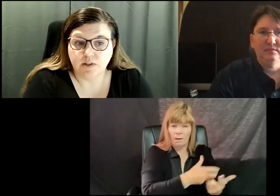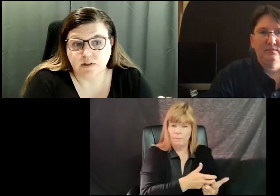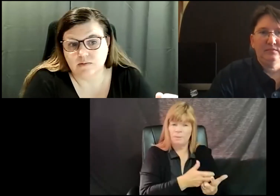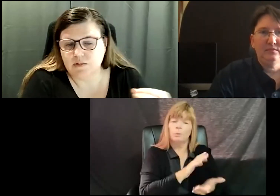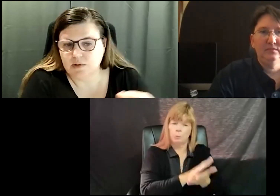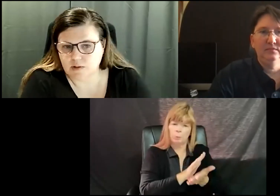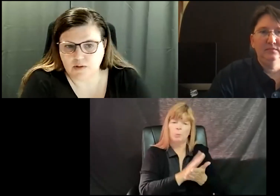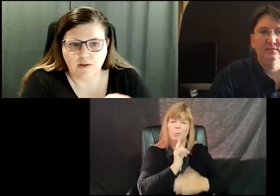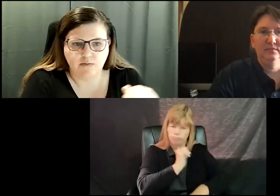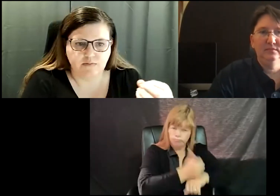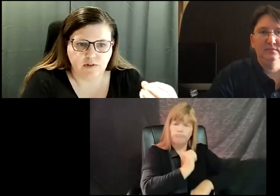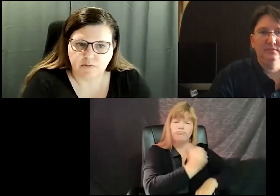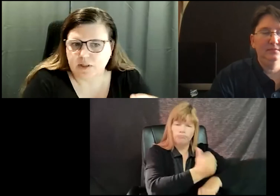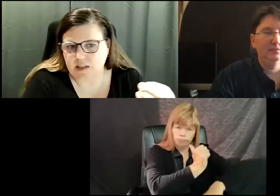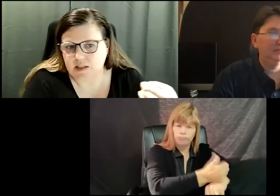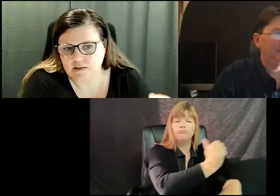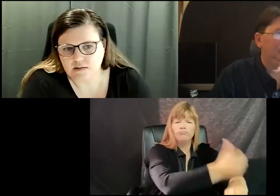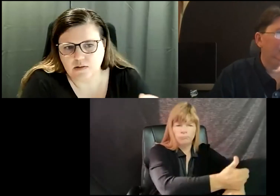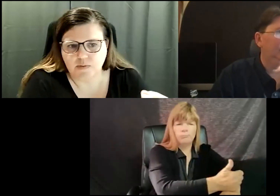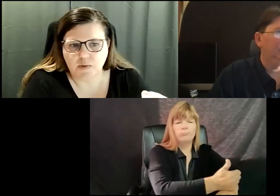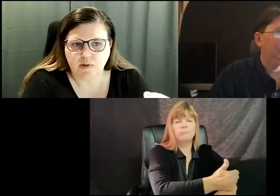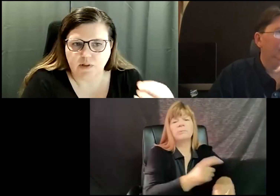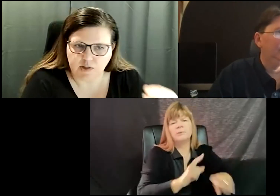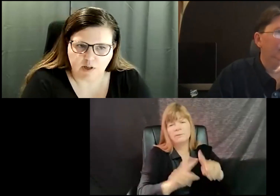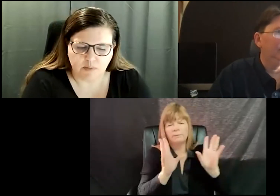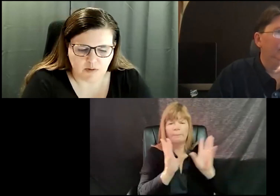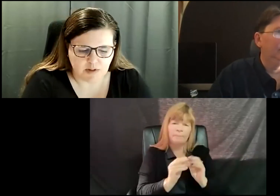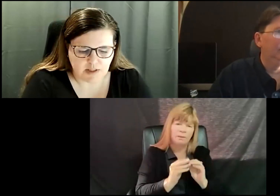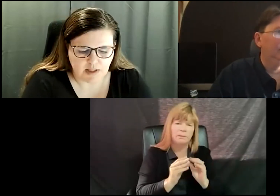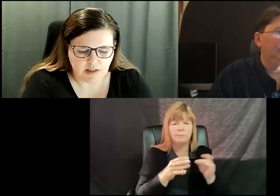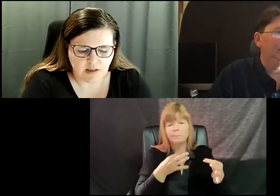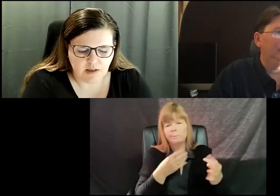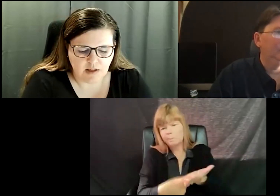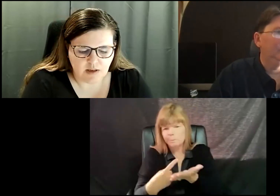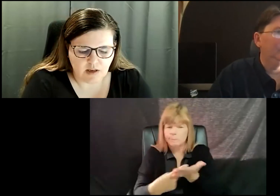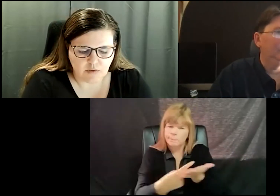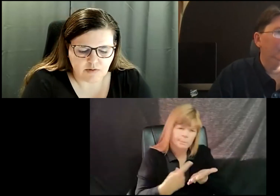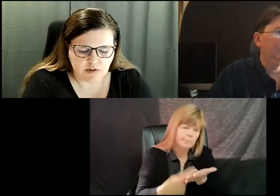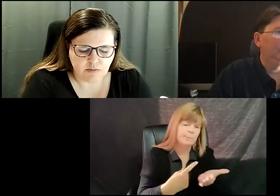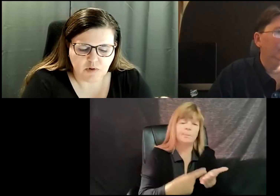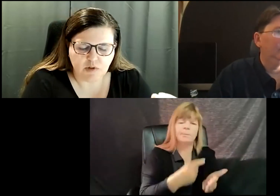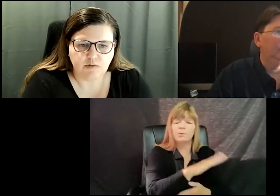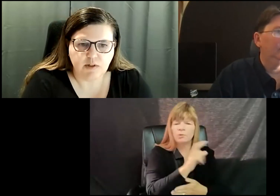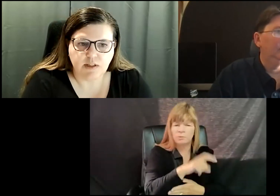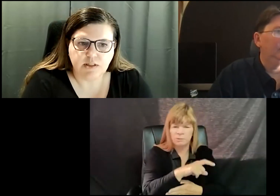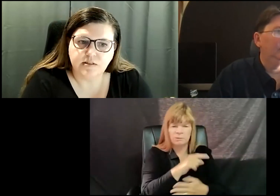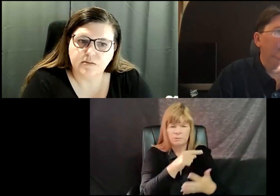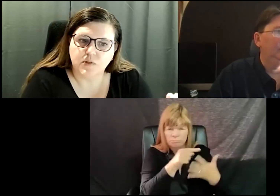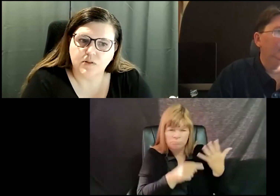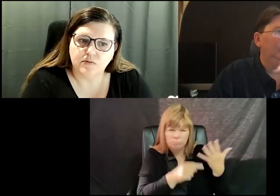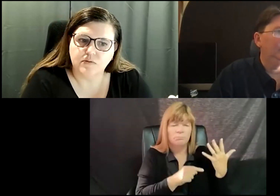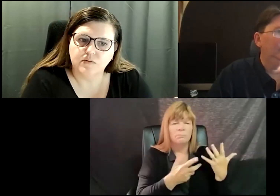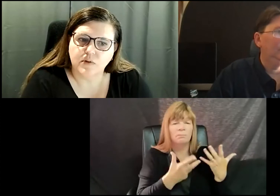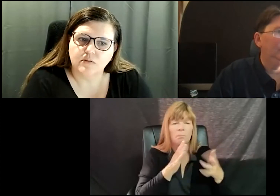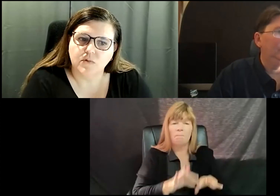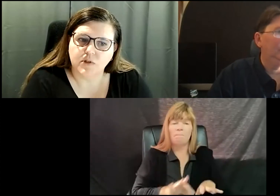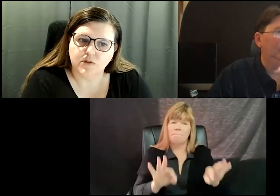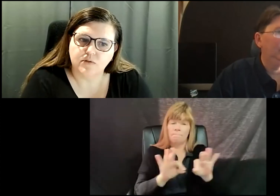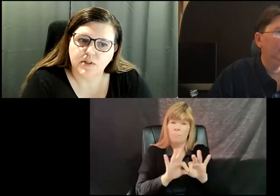schools, and you have different meetings and so forth, and you talk about what they need. However, it's important to realize that when